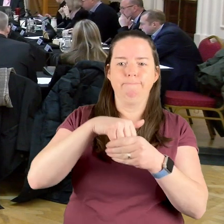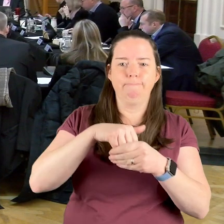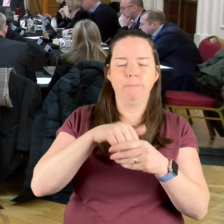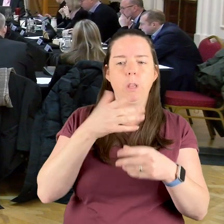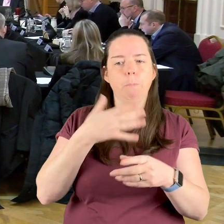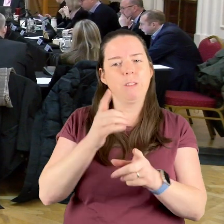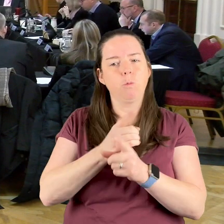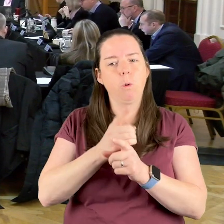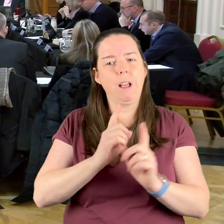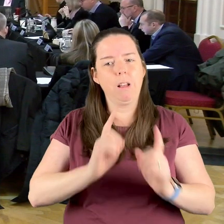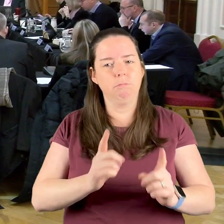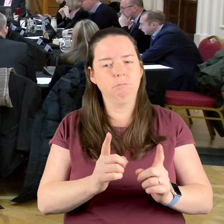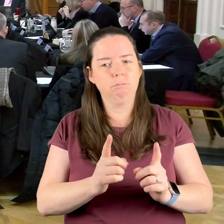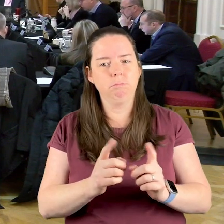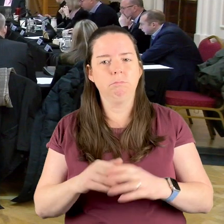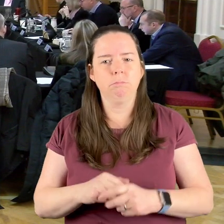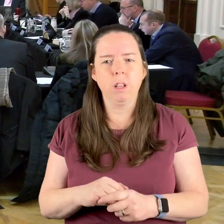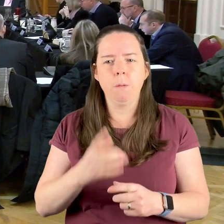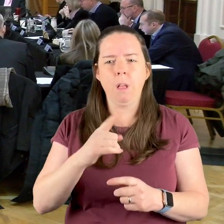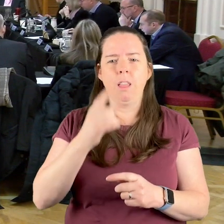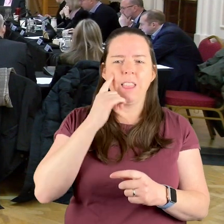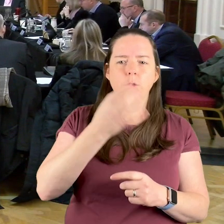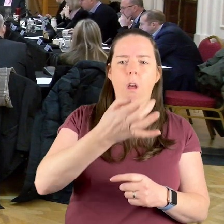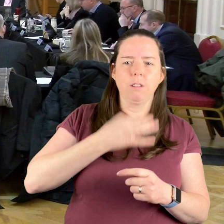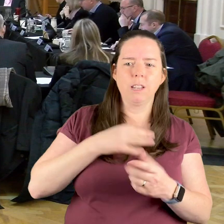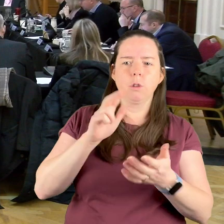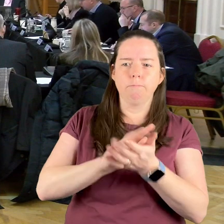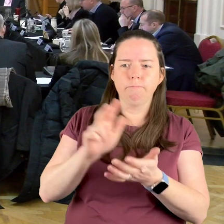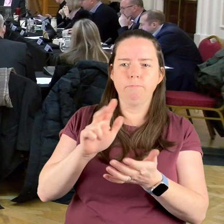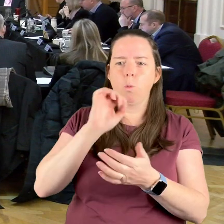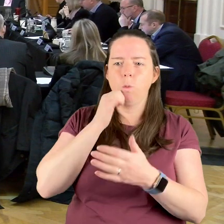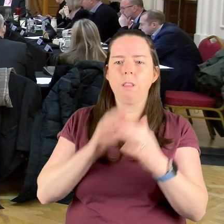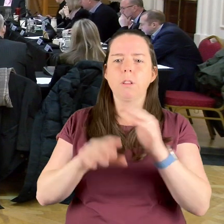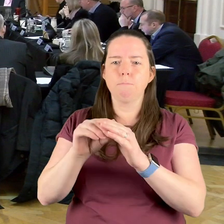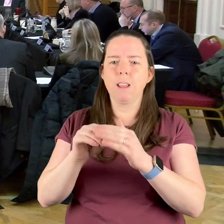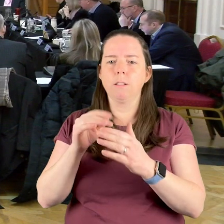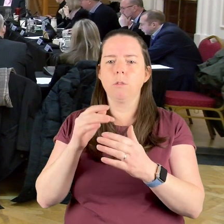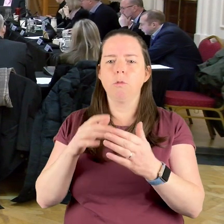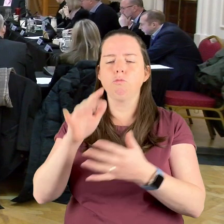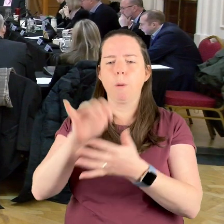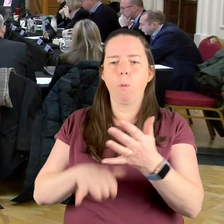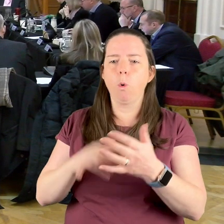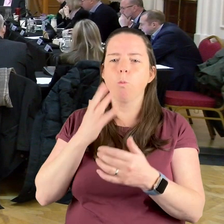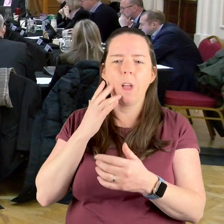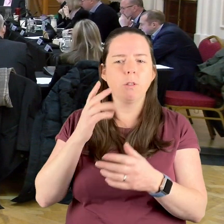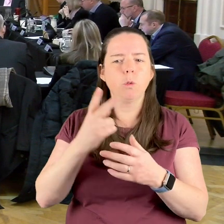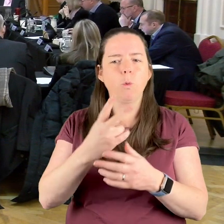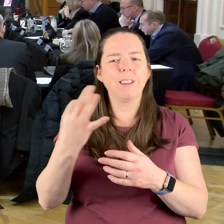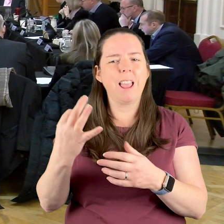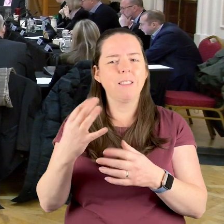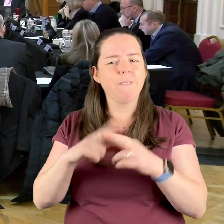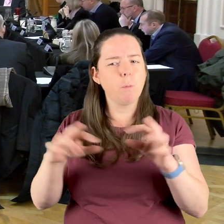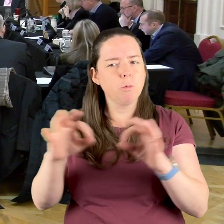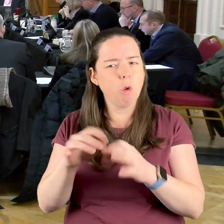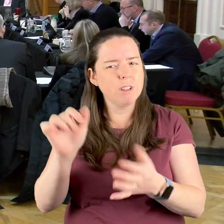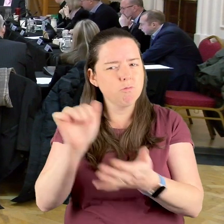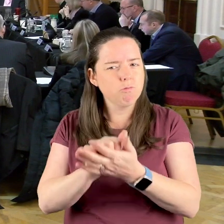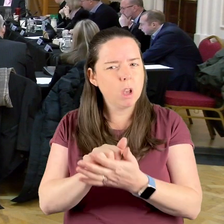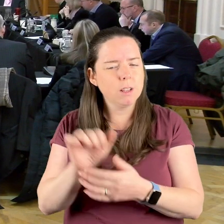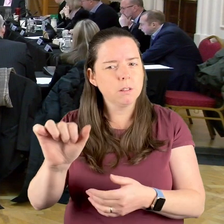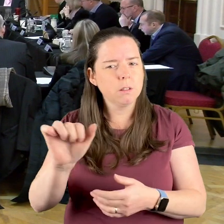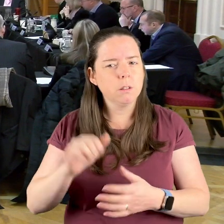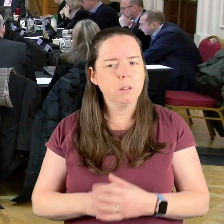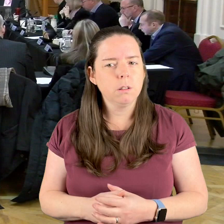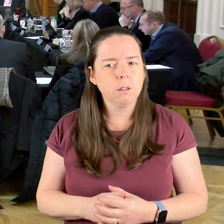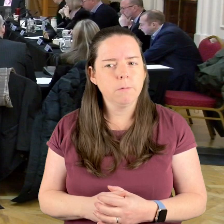the additional information that you will need to include in that report, but I think you're asking us to sign off that you will submit that report on the 28th